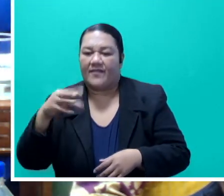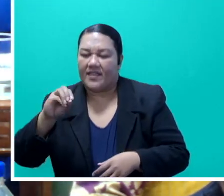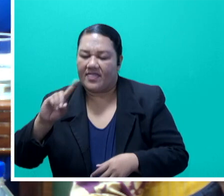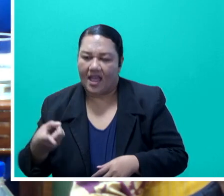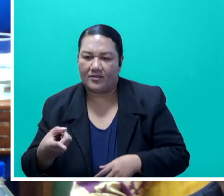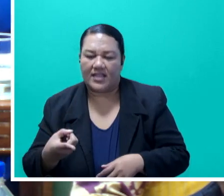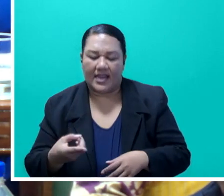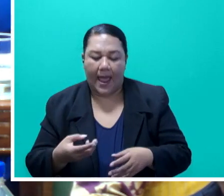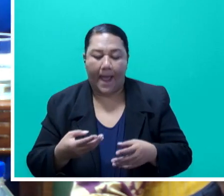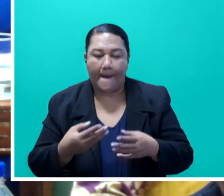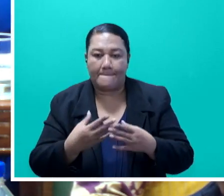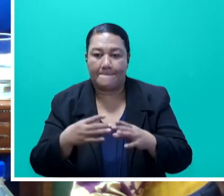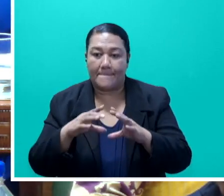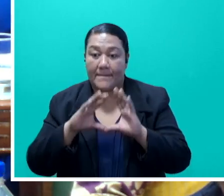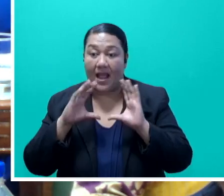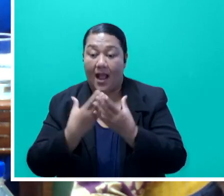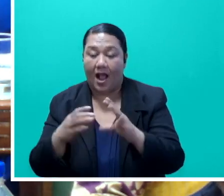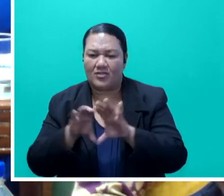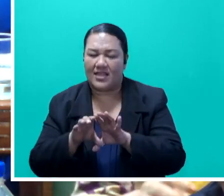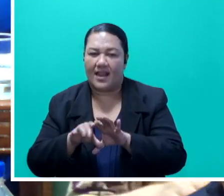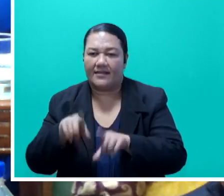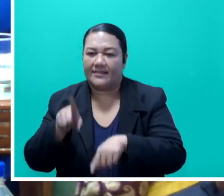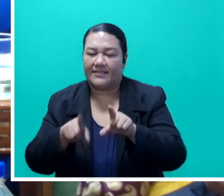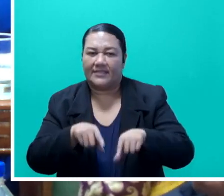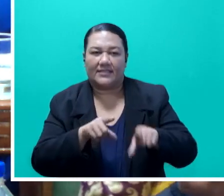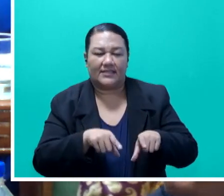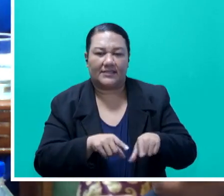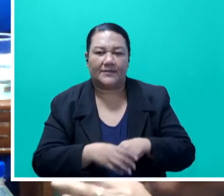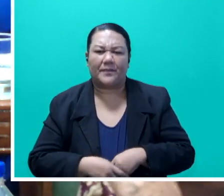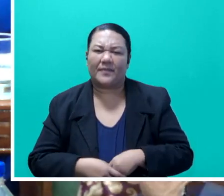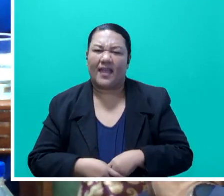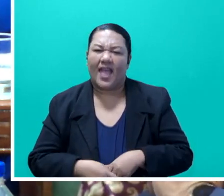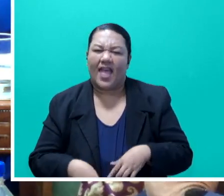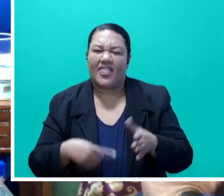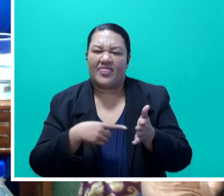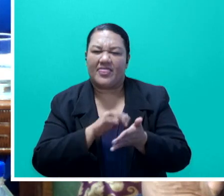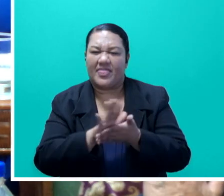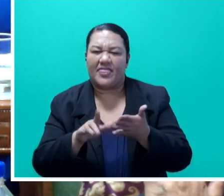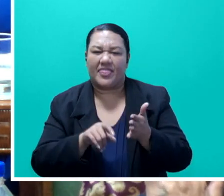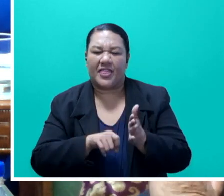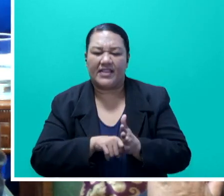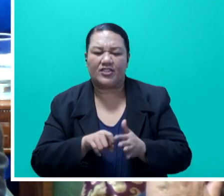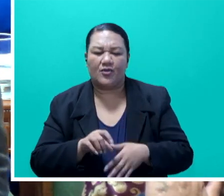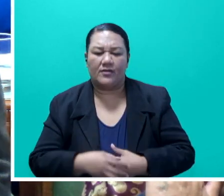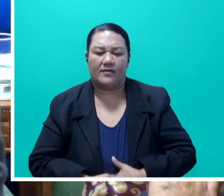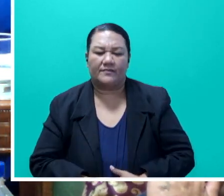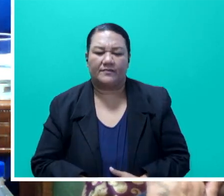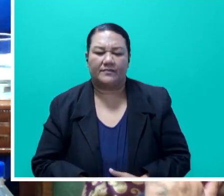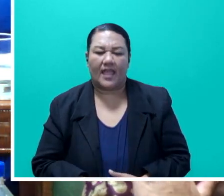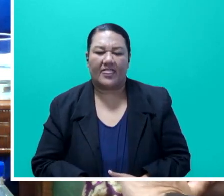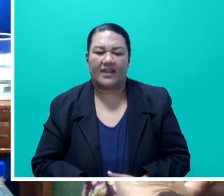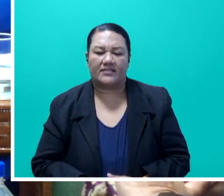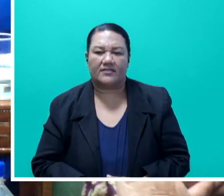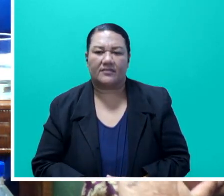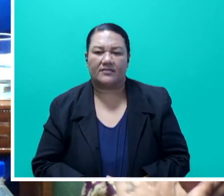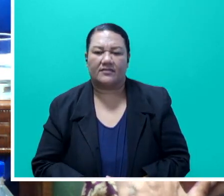different thresholds. You did not bother to find out. What was the threshold? You said $10,000. Maybe the threshold was $20,000. Did you